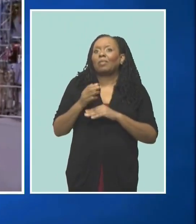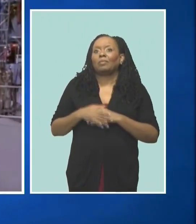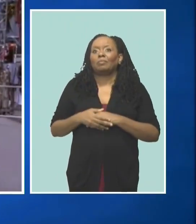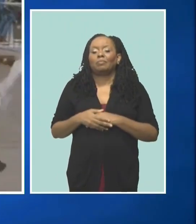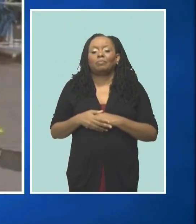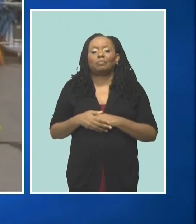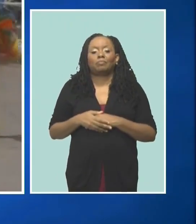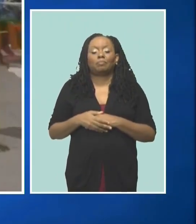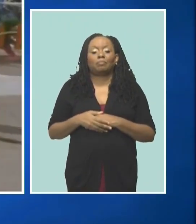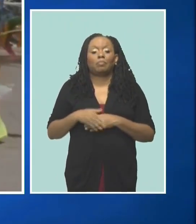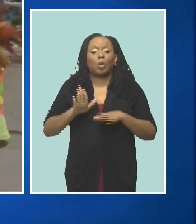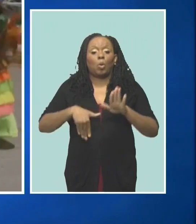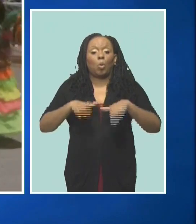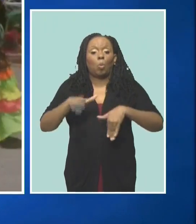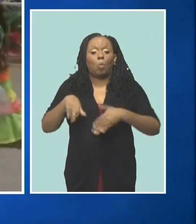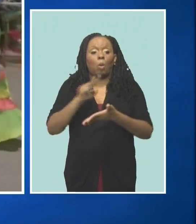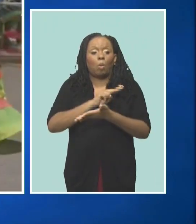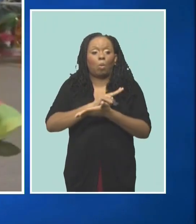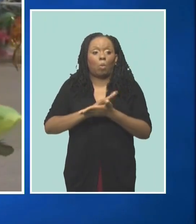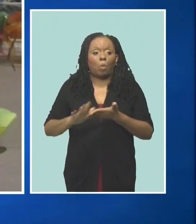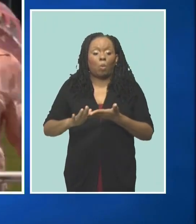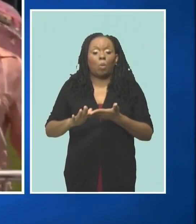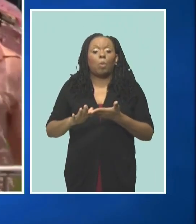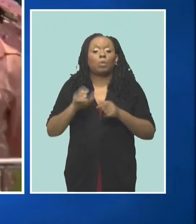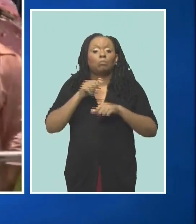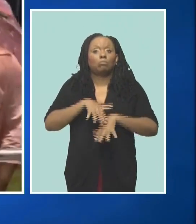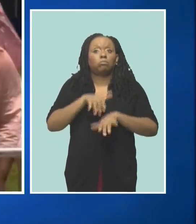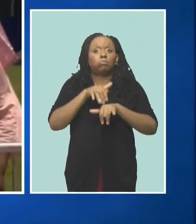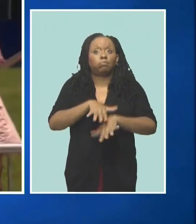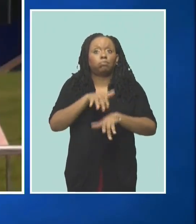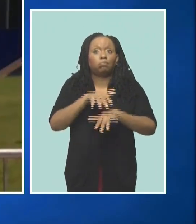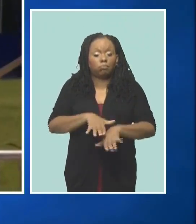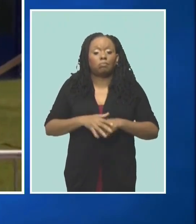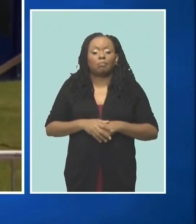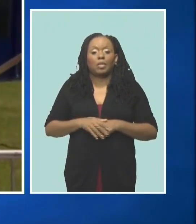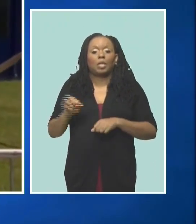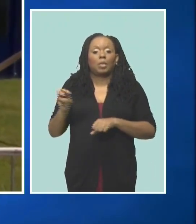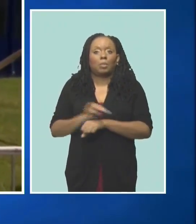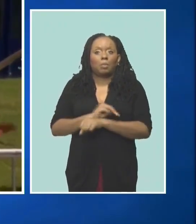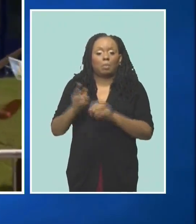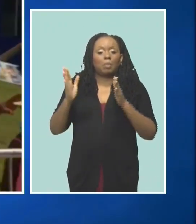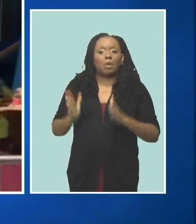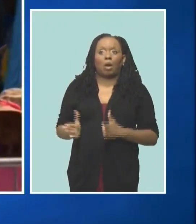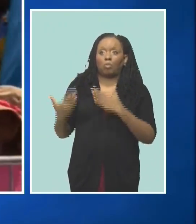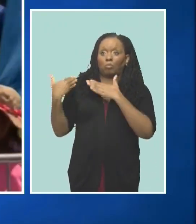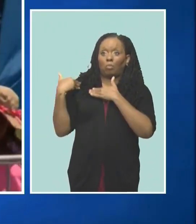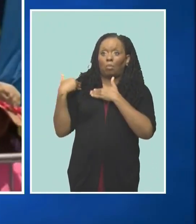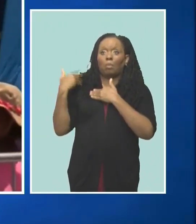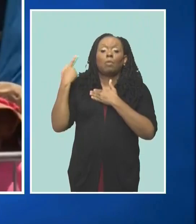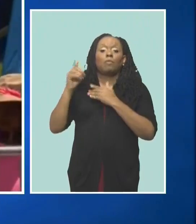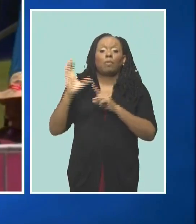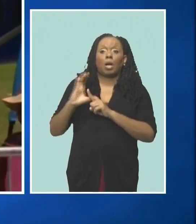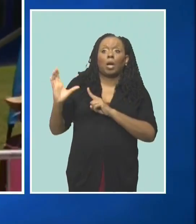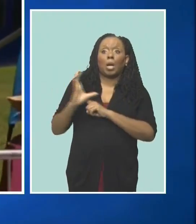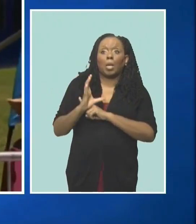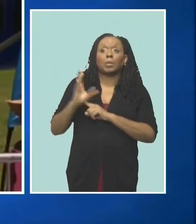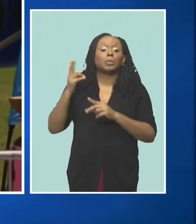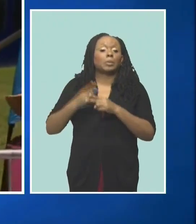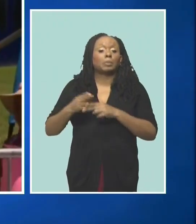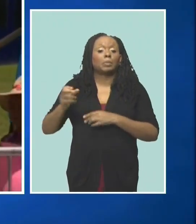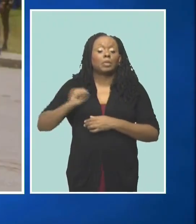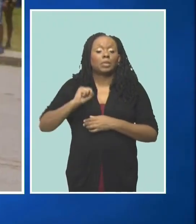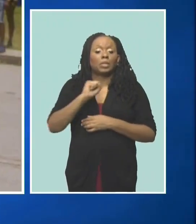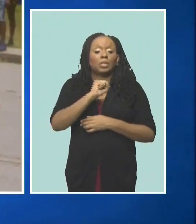Holy band leading the parade as is customary. Minister in the Prime Minister's office with responsibility for culture, Senator